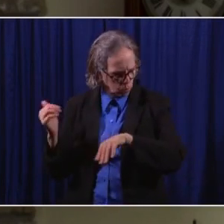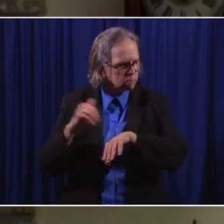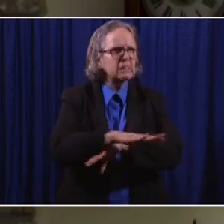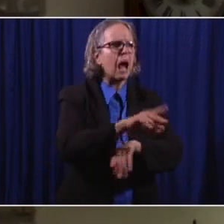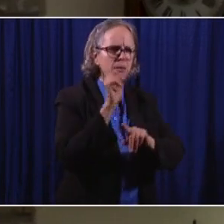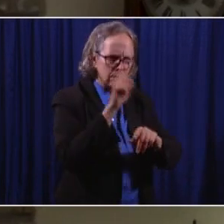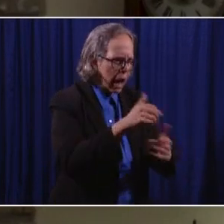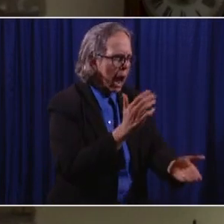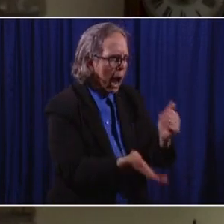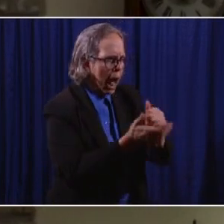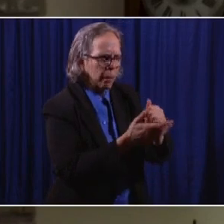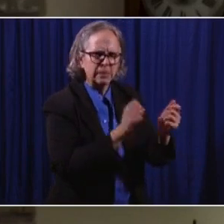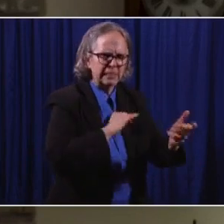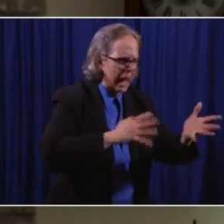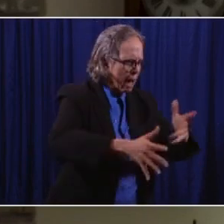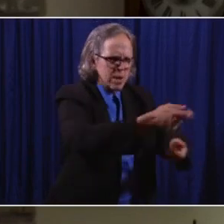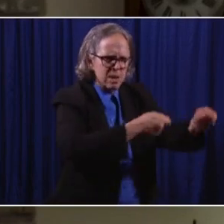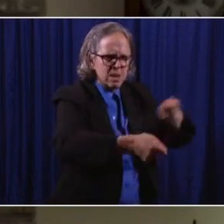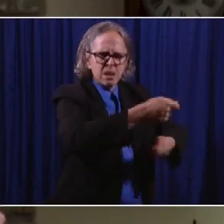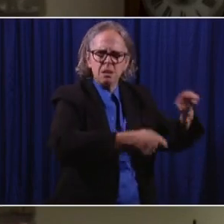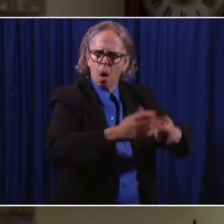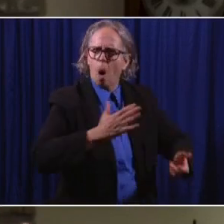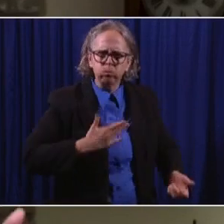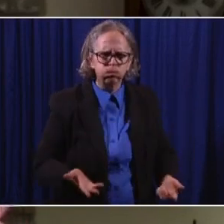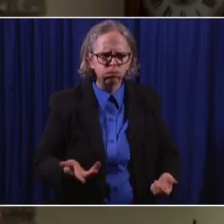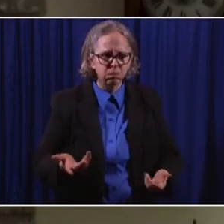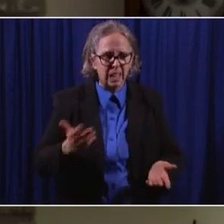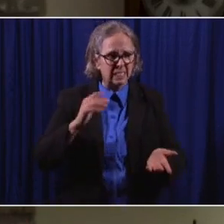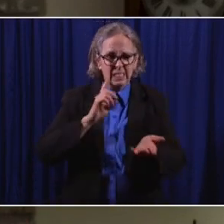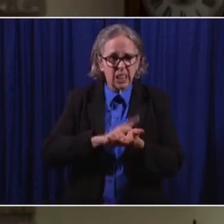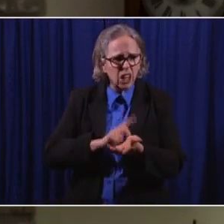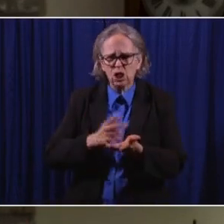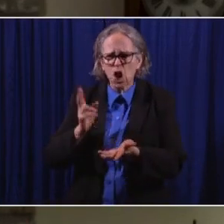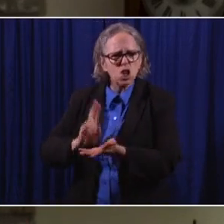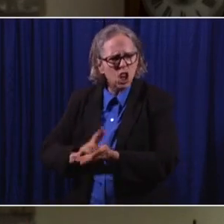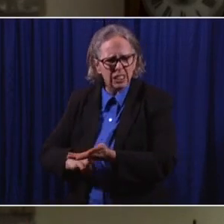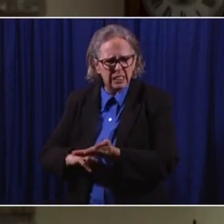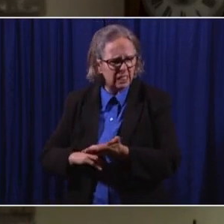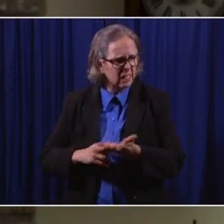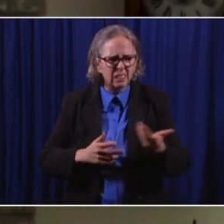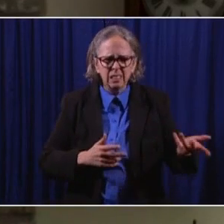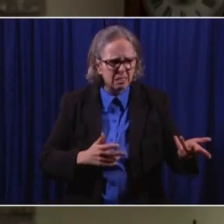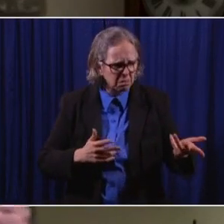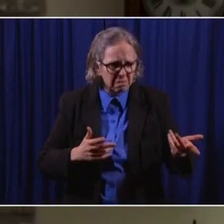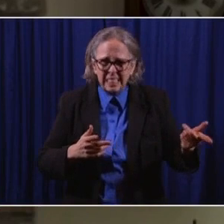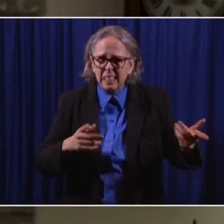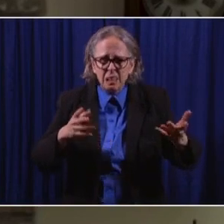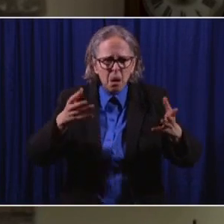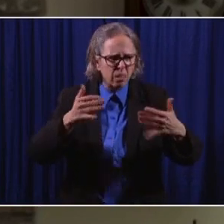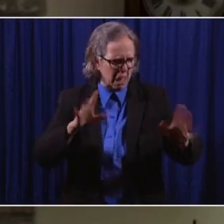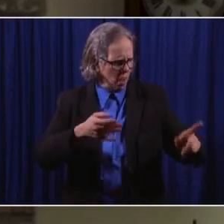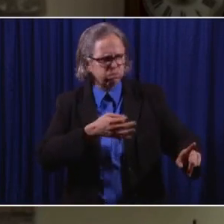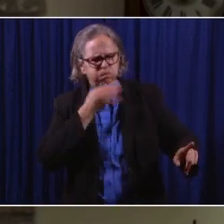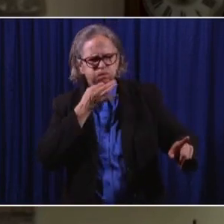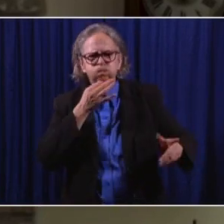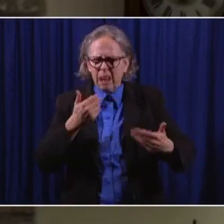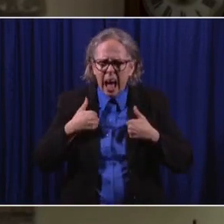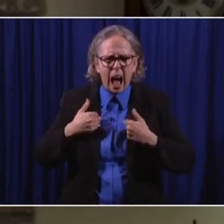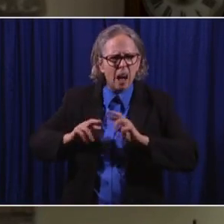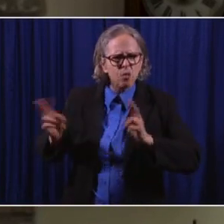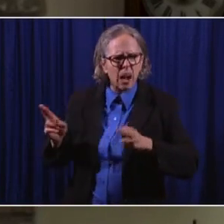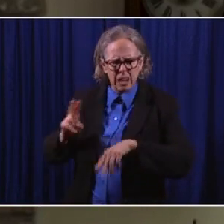Guard. We have doctors, we have nurses, we have people who, you know, in their civilian life do this, and so they are members of the National Guard. So we